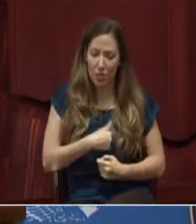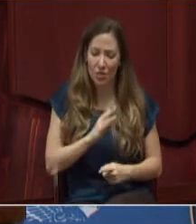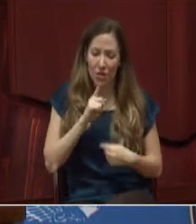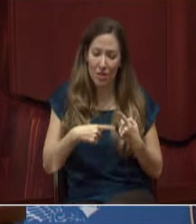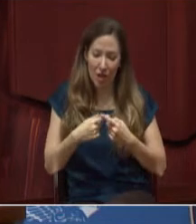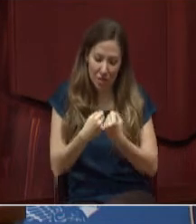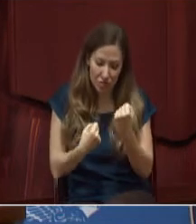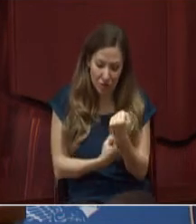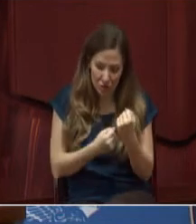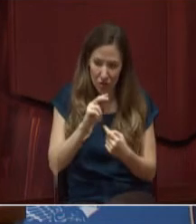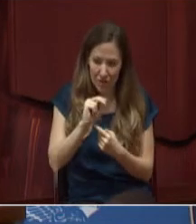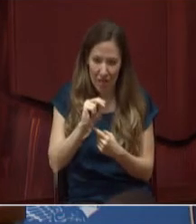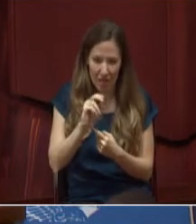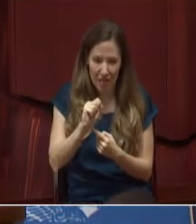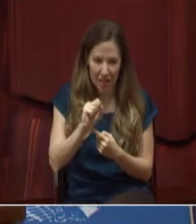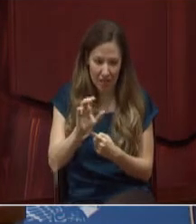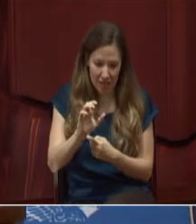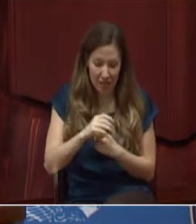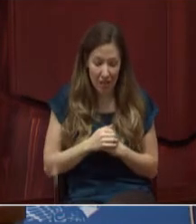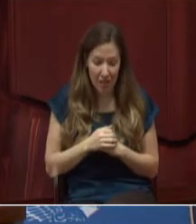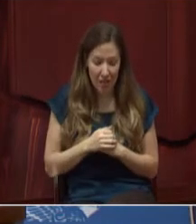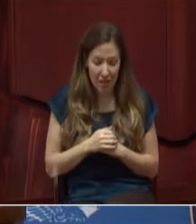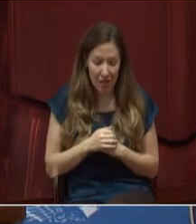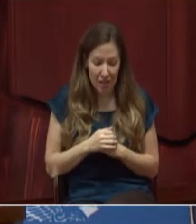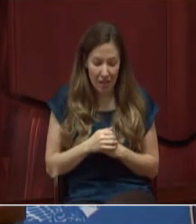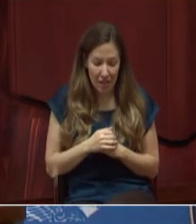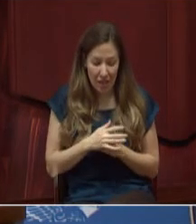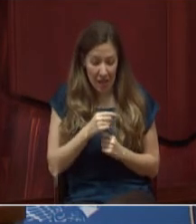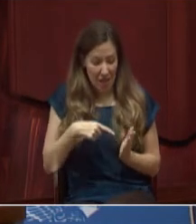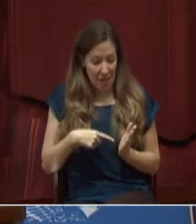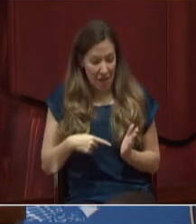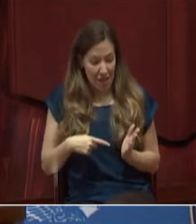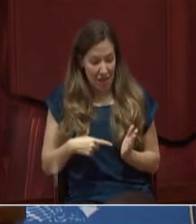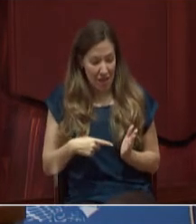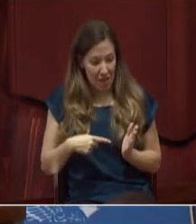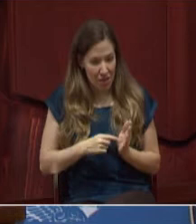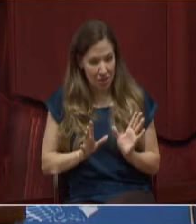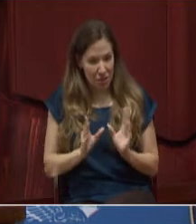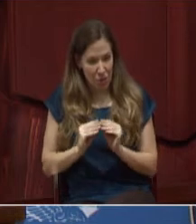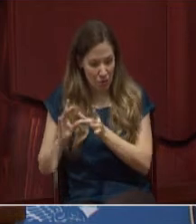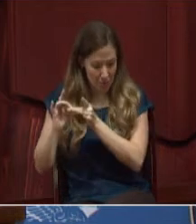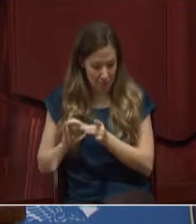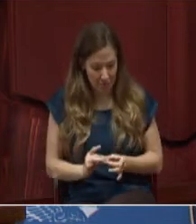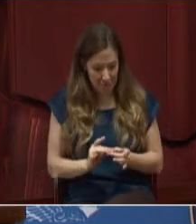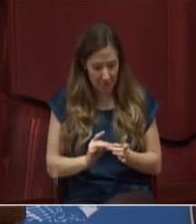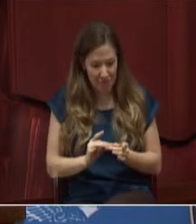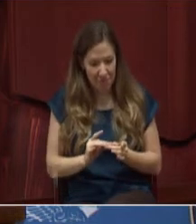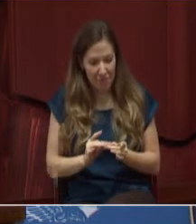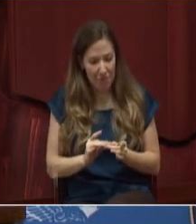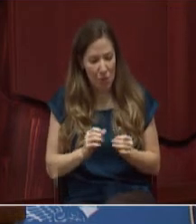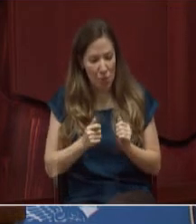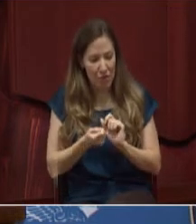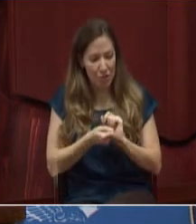of the NSC, and this particular forum goes hand in hand with the transformation of the Bureau